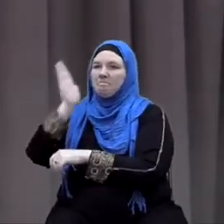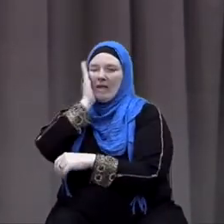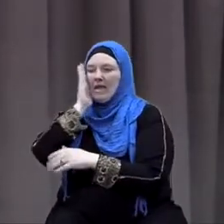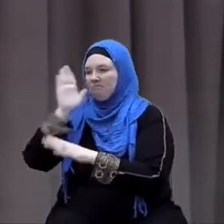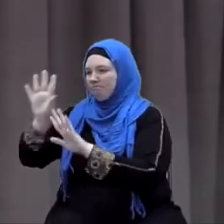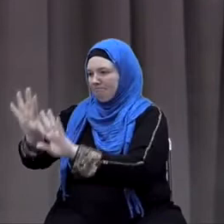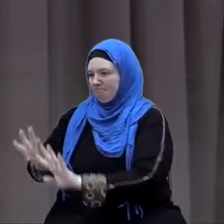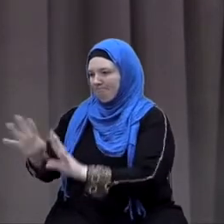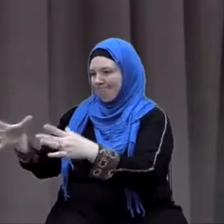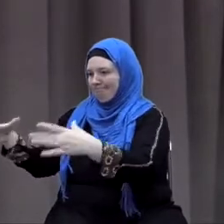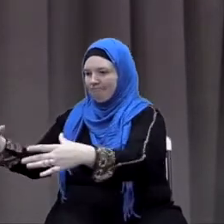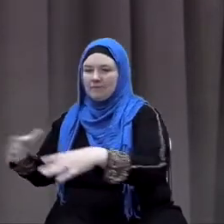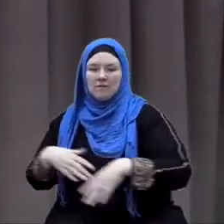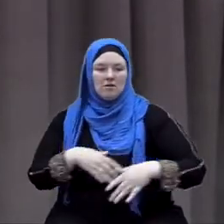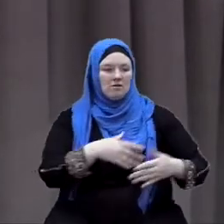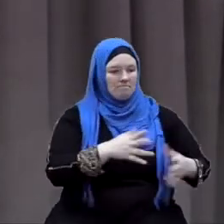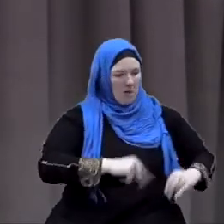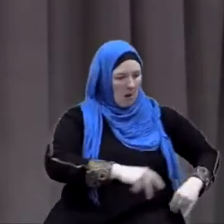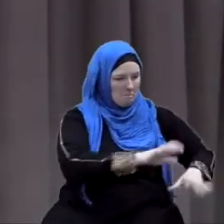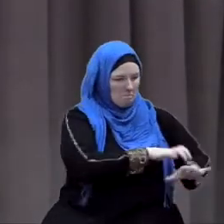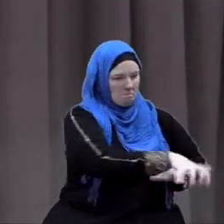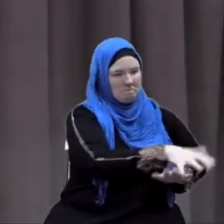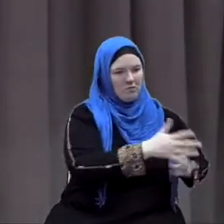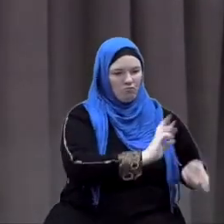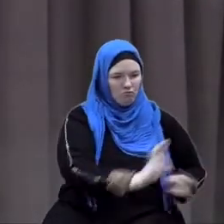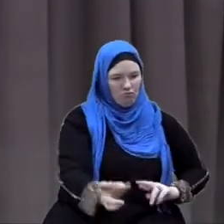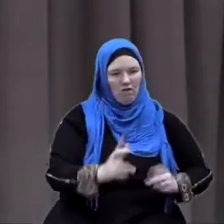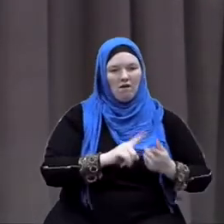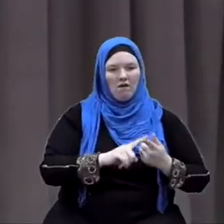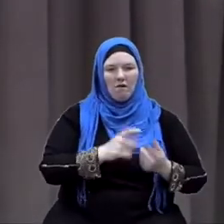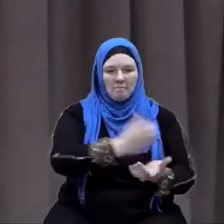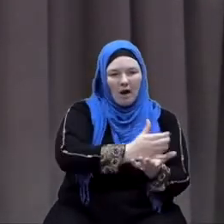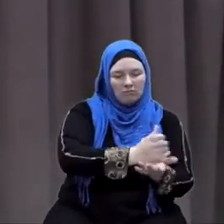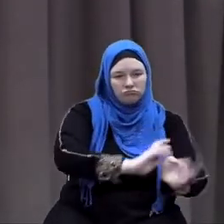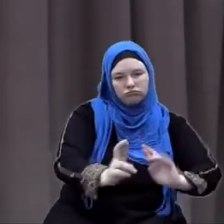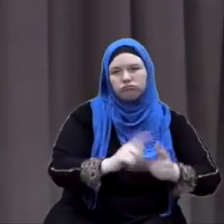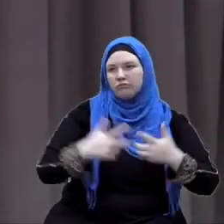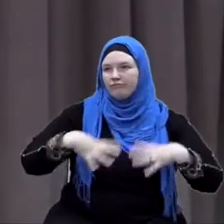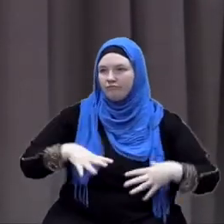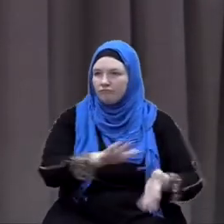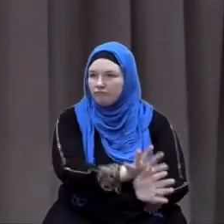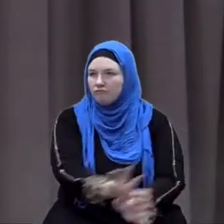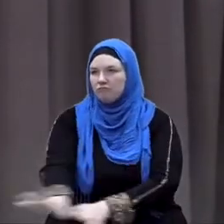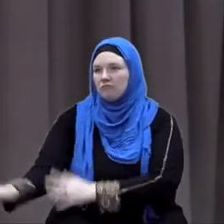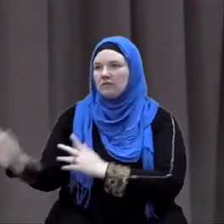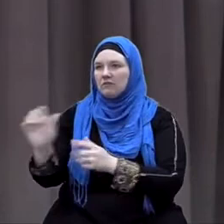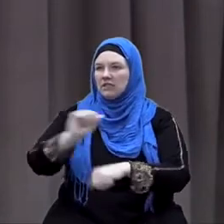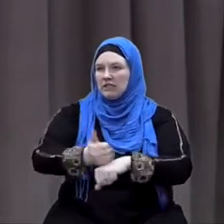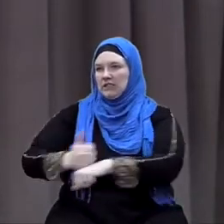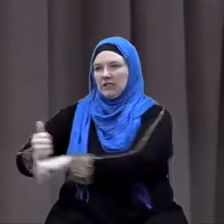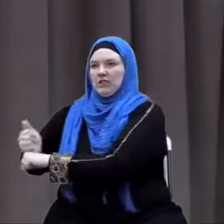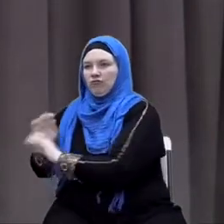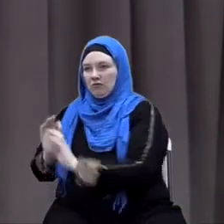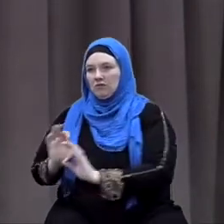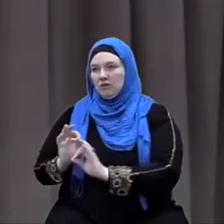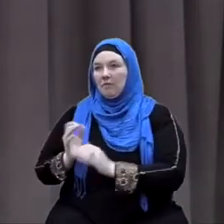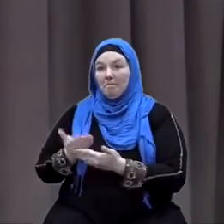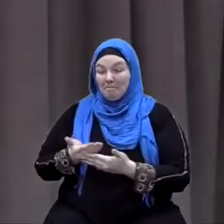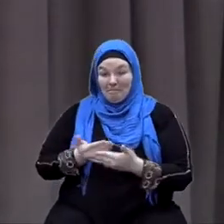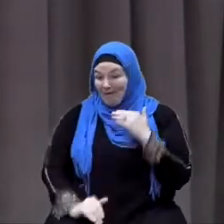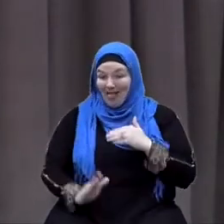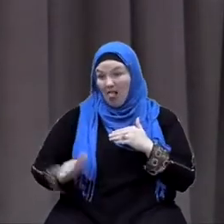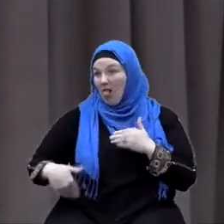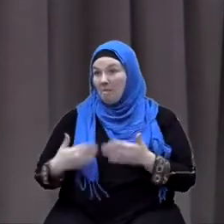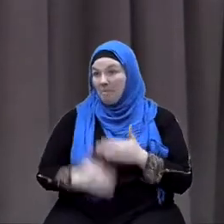quarter is ready. All other needs of the baby are at home. The hospital arrangement is made. You know